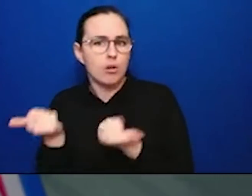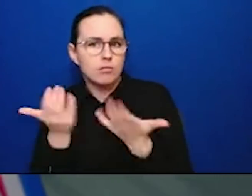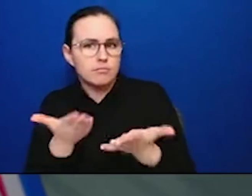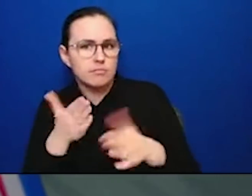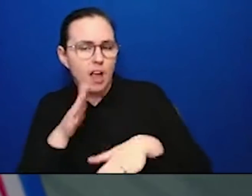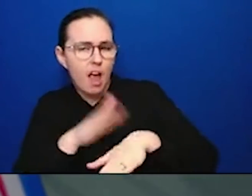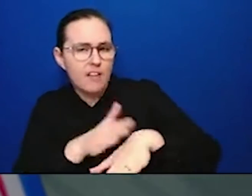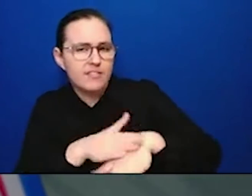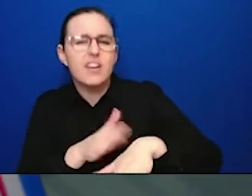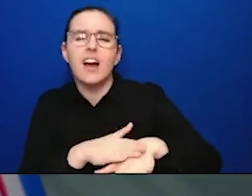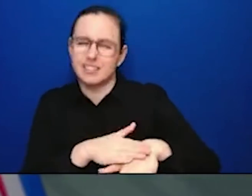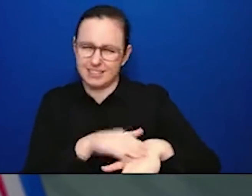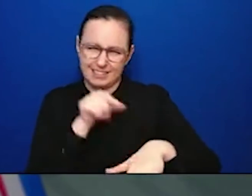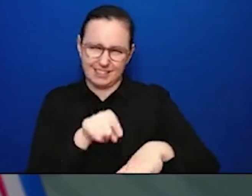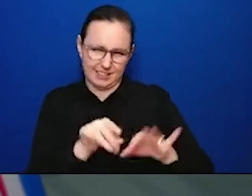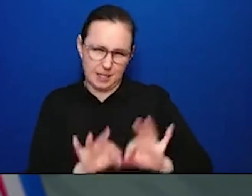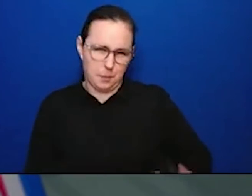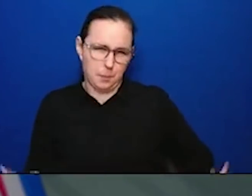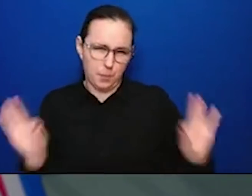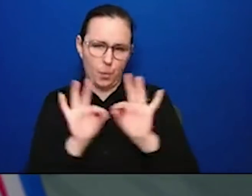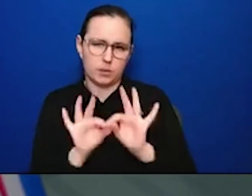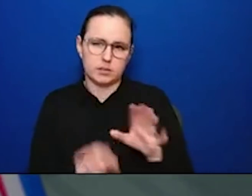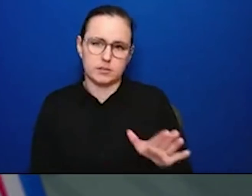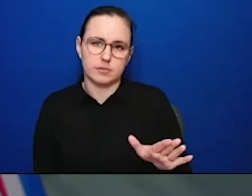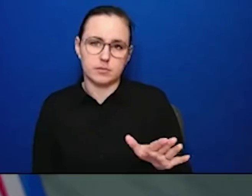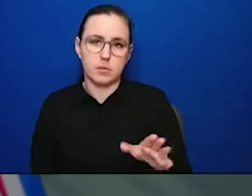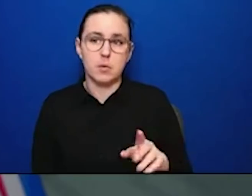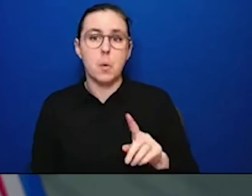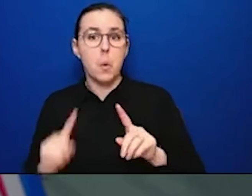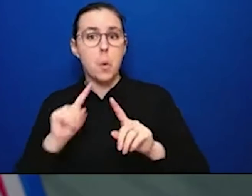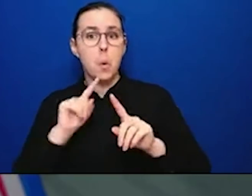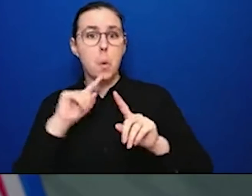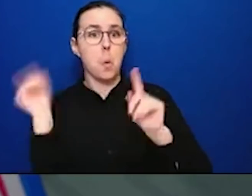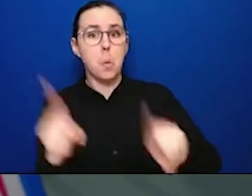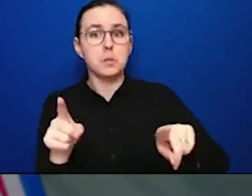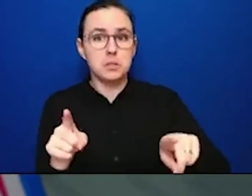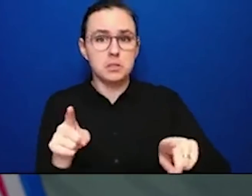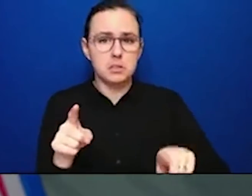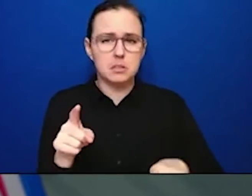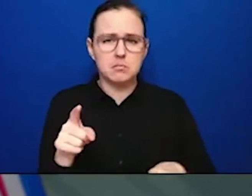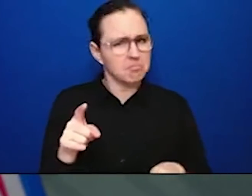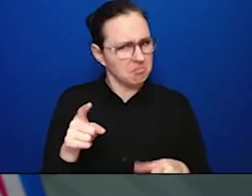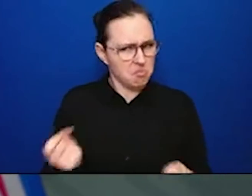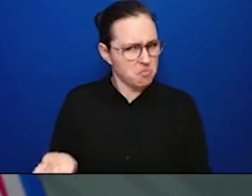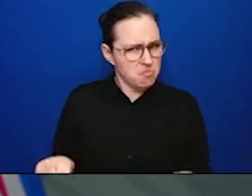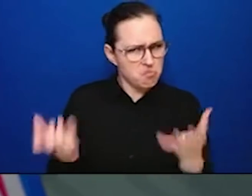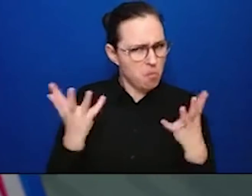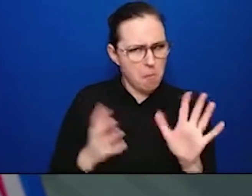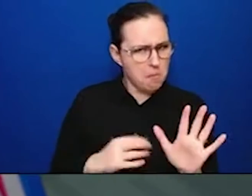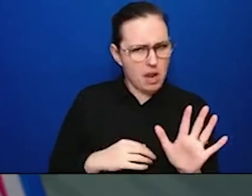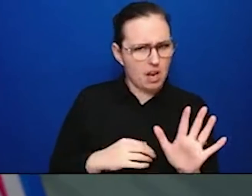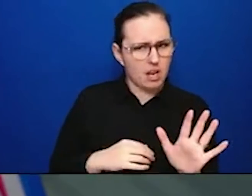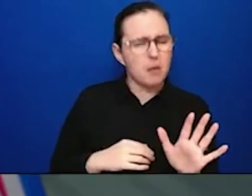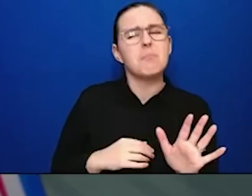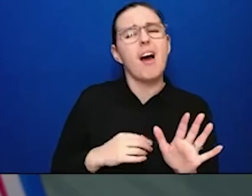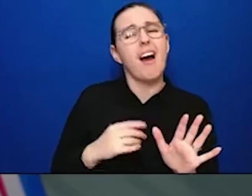balanced in dealing with public health orders in the time, those public health orders need to be adhered to. And the public health guidance, you need to